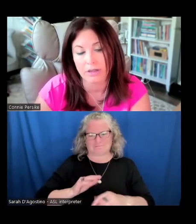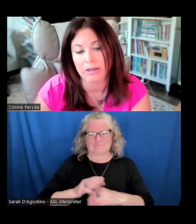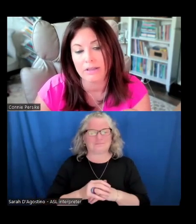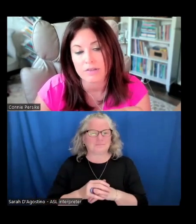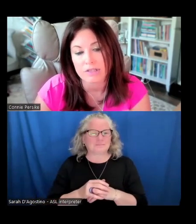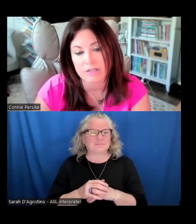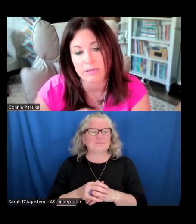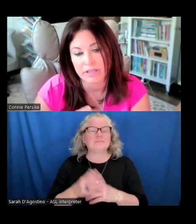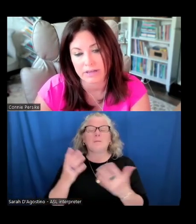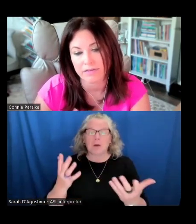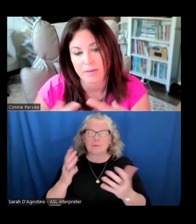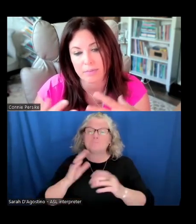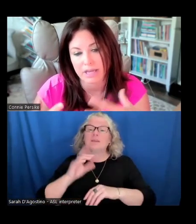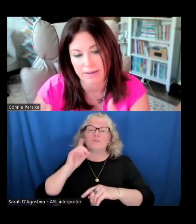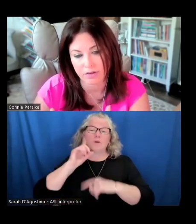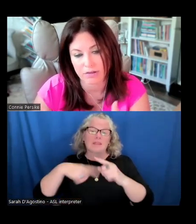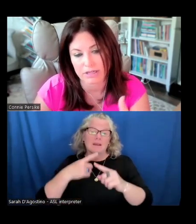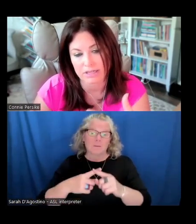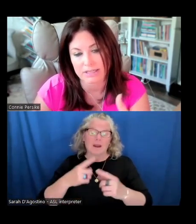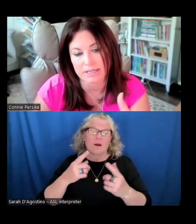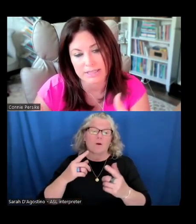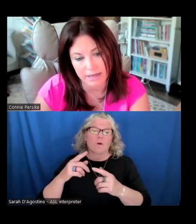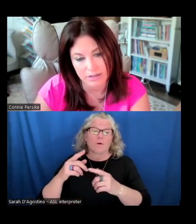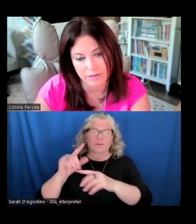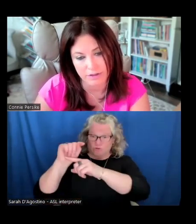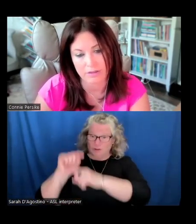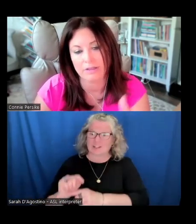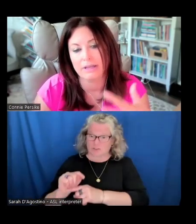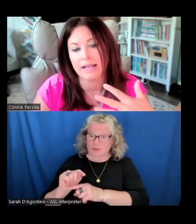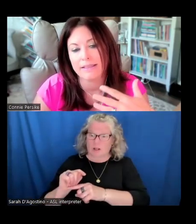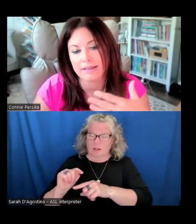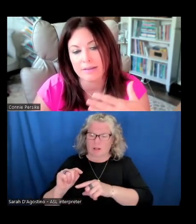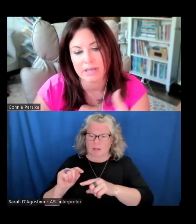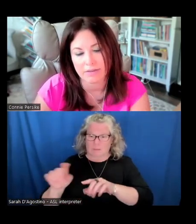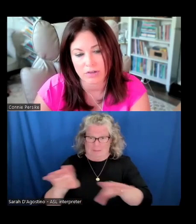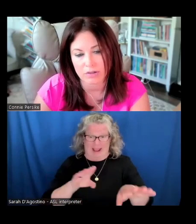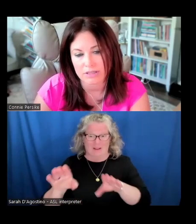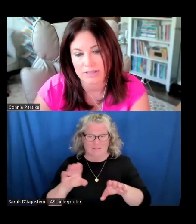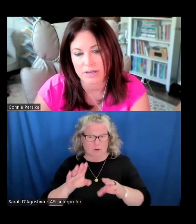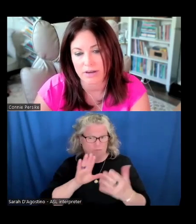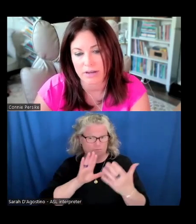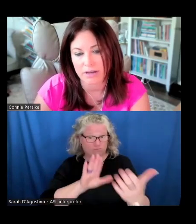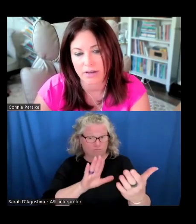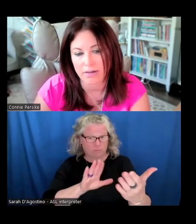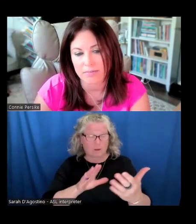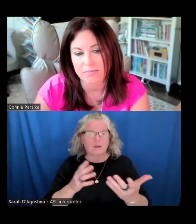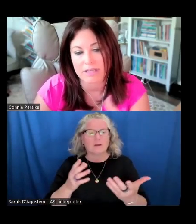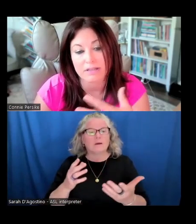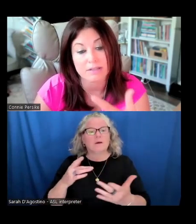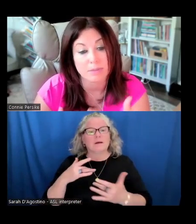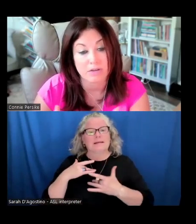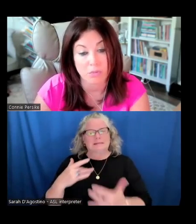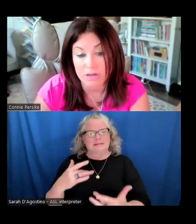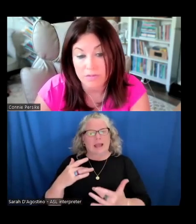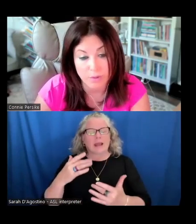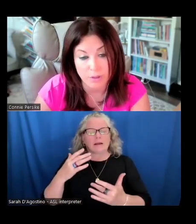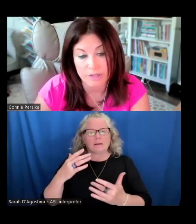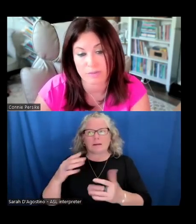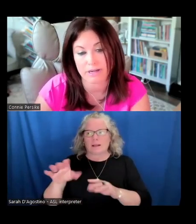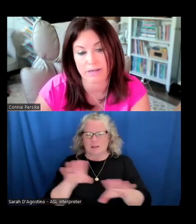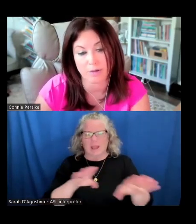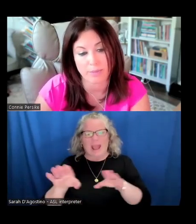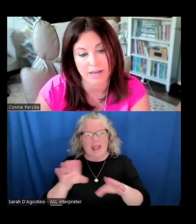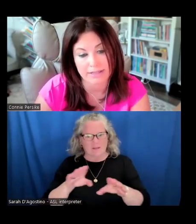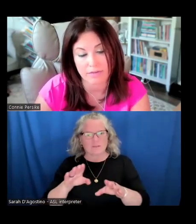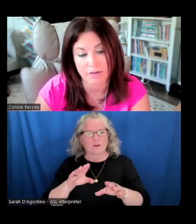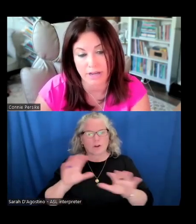behavior, there's this belief that behavior is intentful, that the behavior is done because it's being reinforced